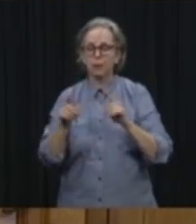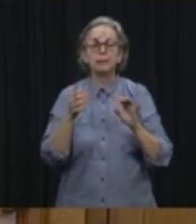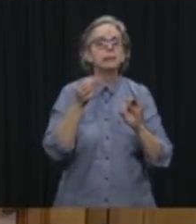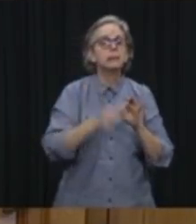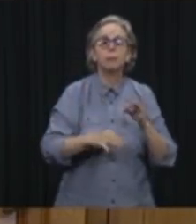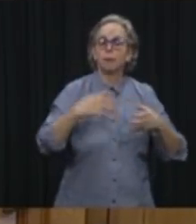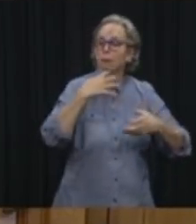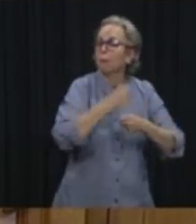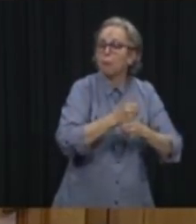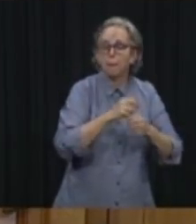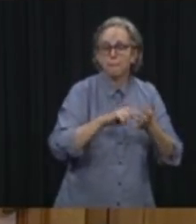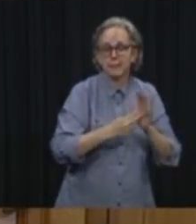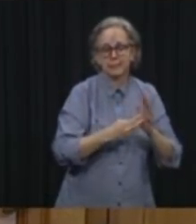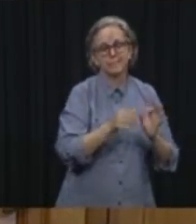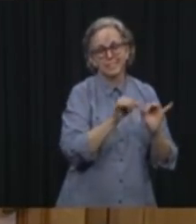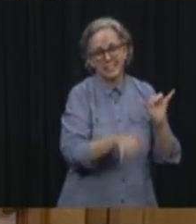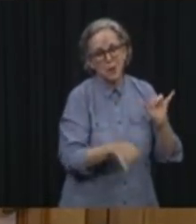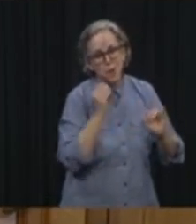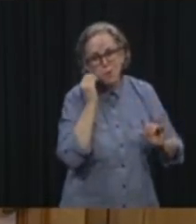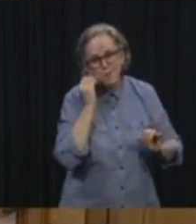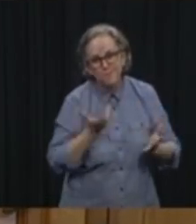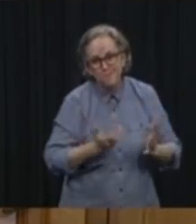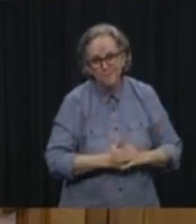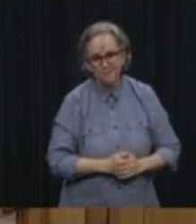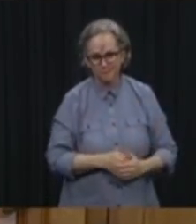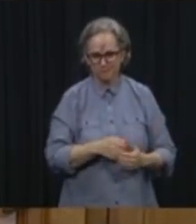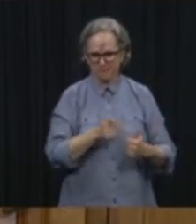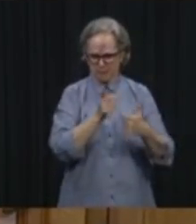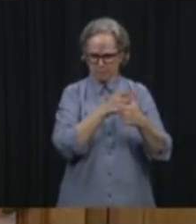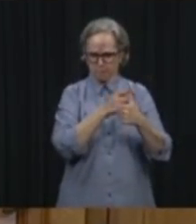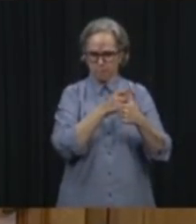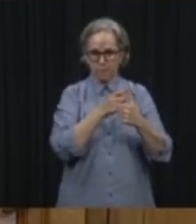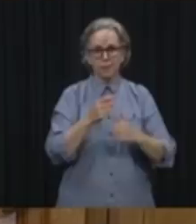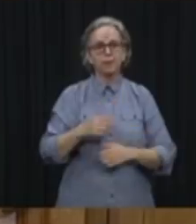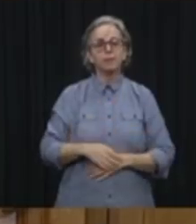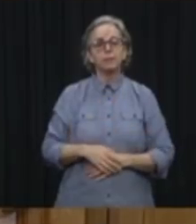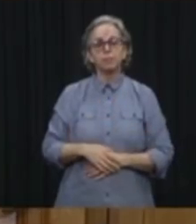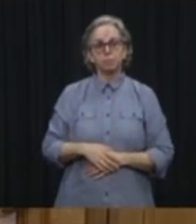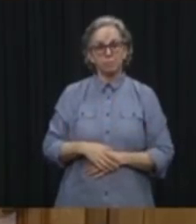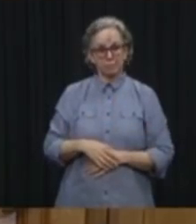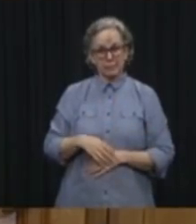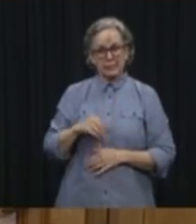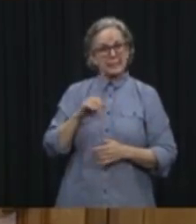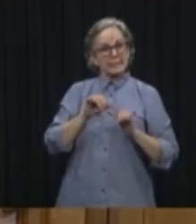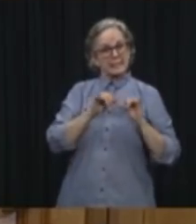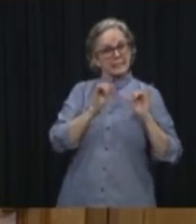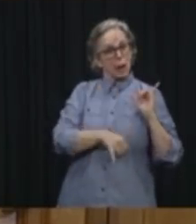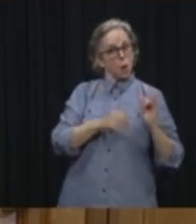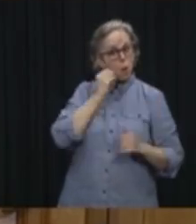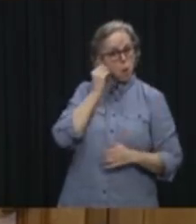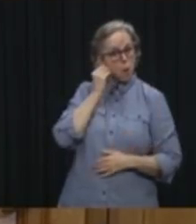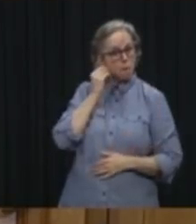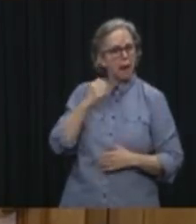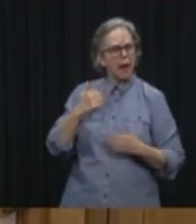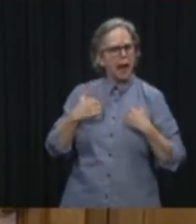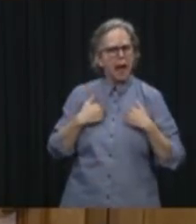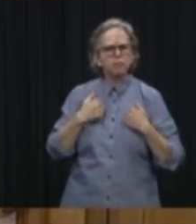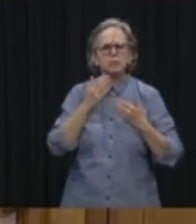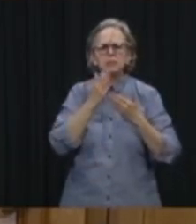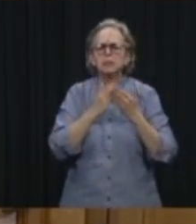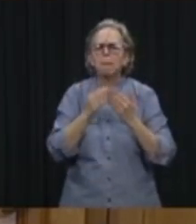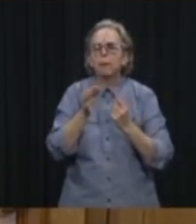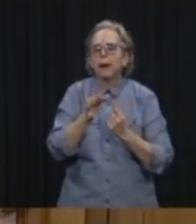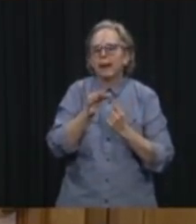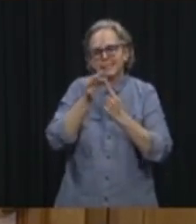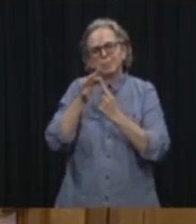But it does permit exceptions to staying at home. And these are the common sense ones that we have been talking